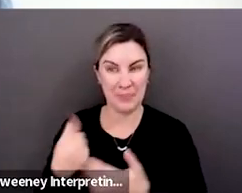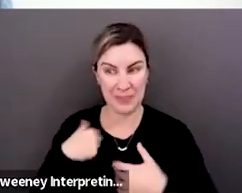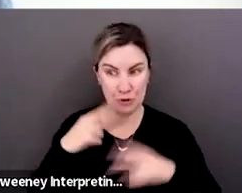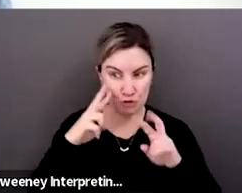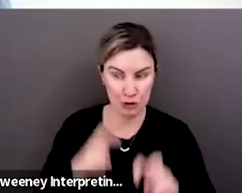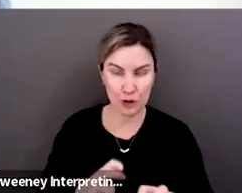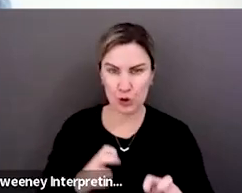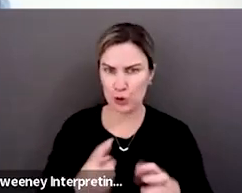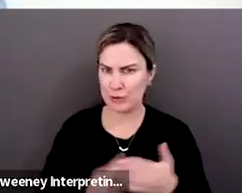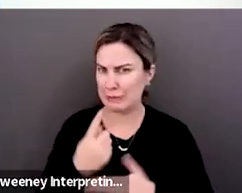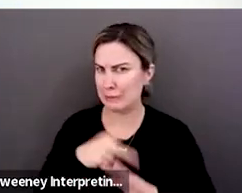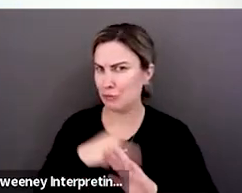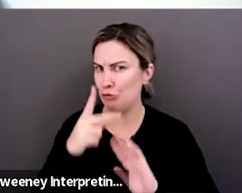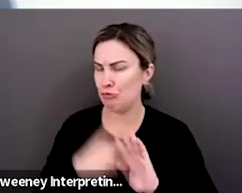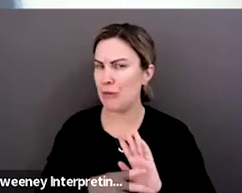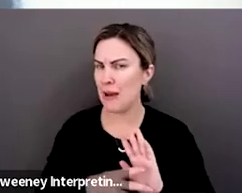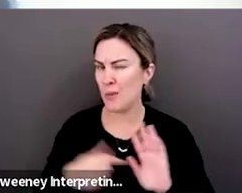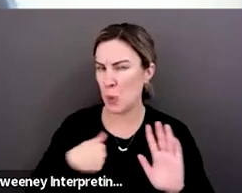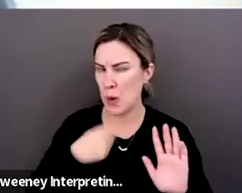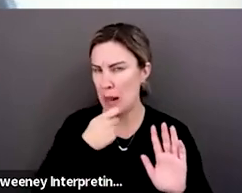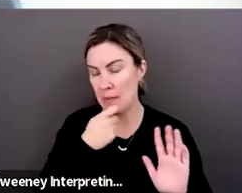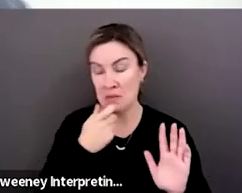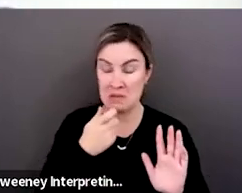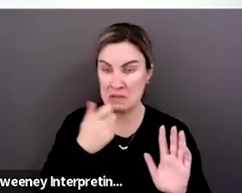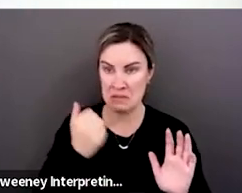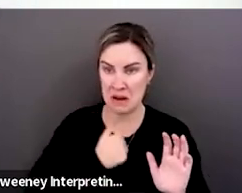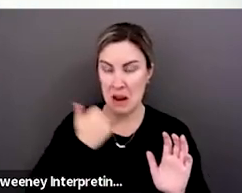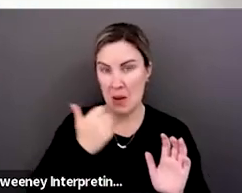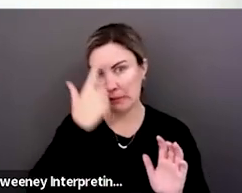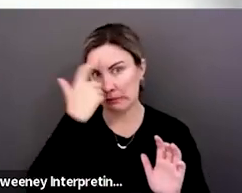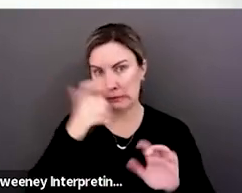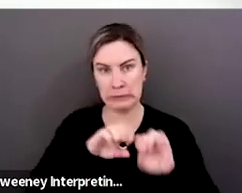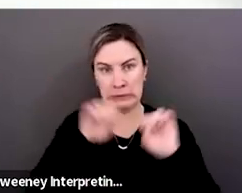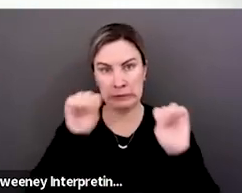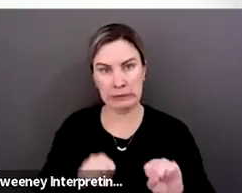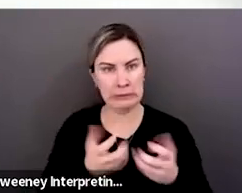research into getting the program going. And so we sort of came up with our own little harebrained scheme on how we could